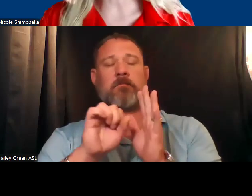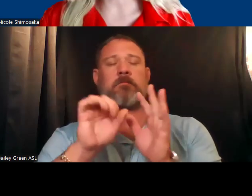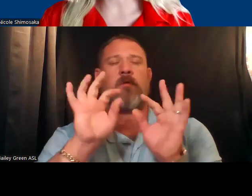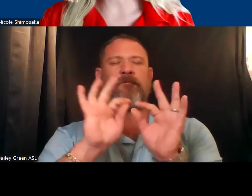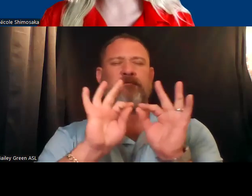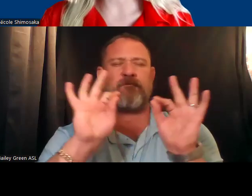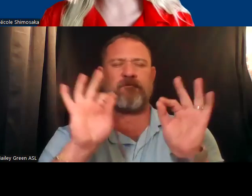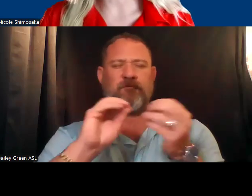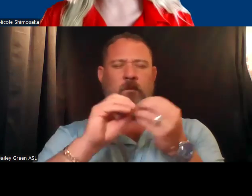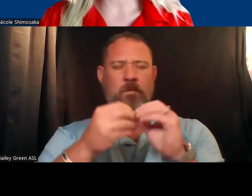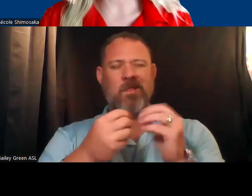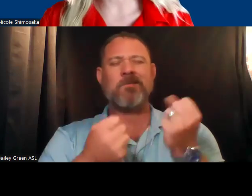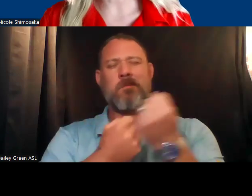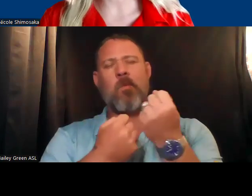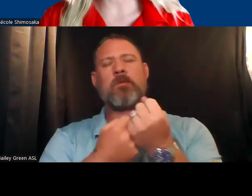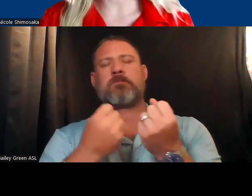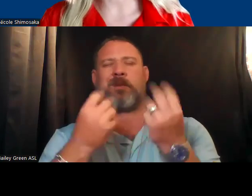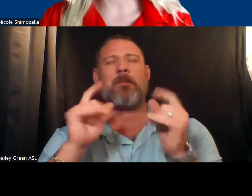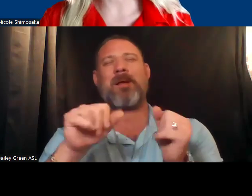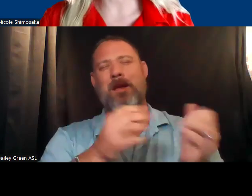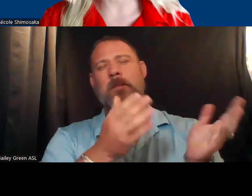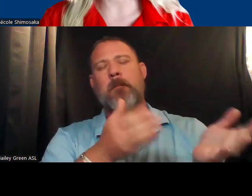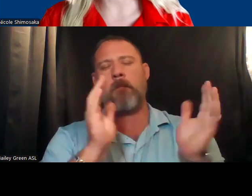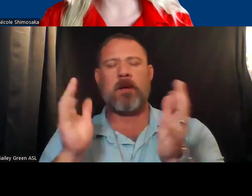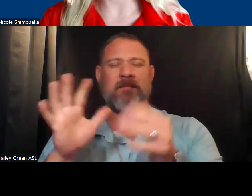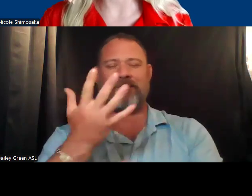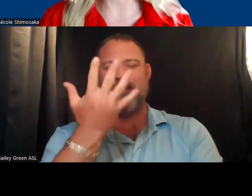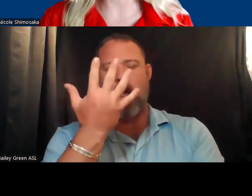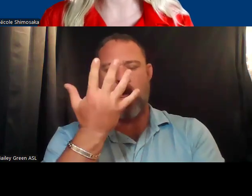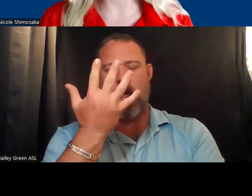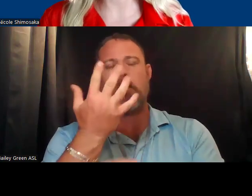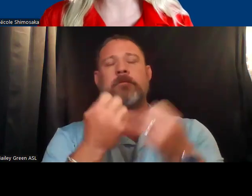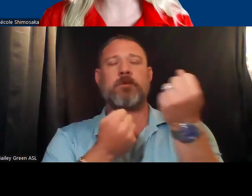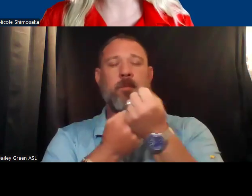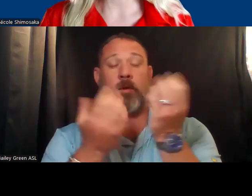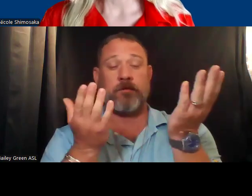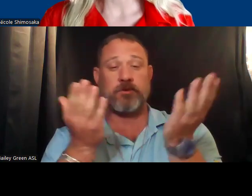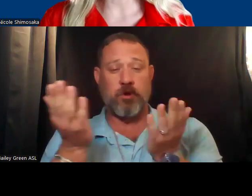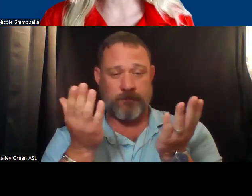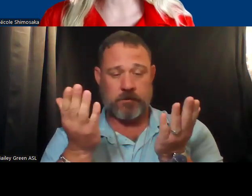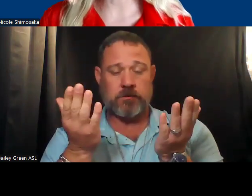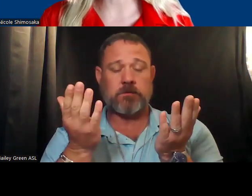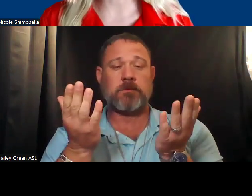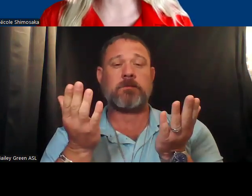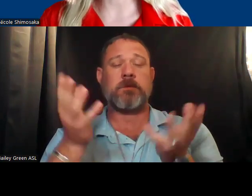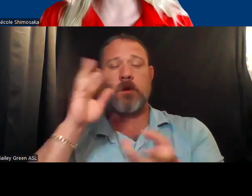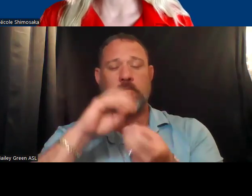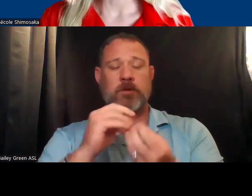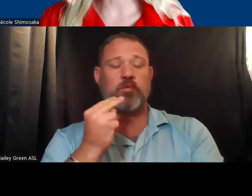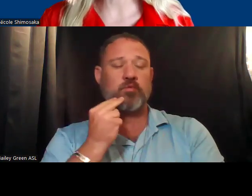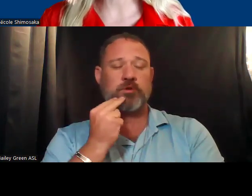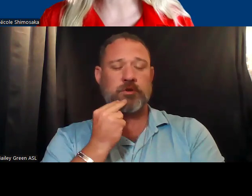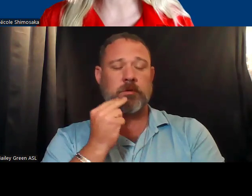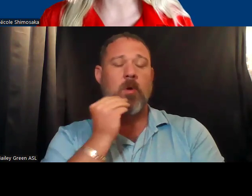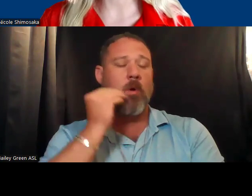several different services and programs, but they can be bucketed into 5 categories: supportive services, congregate nutrition,